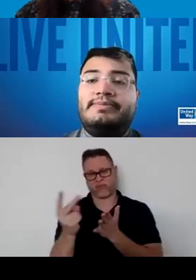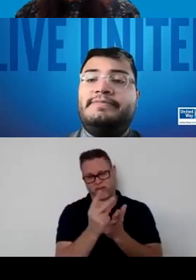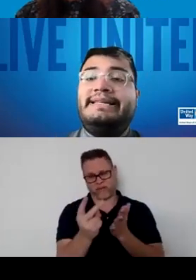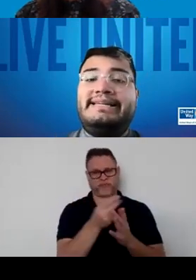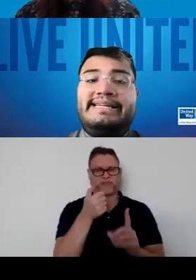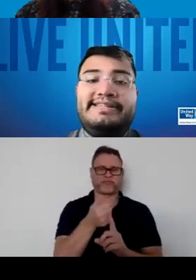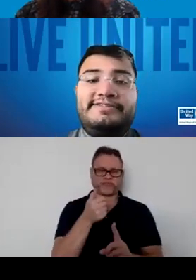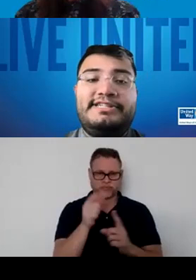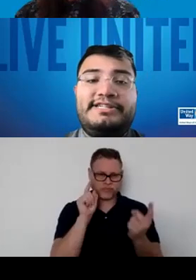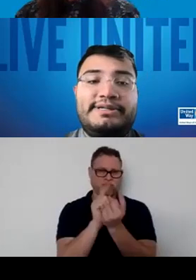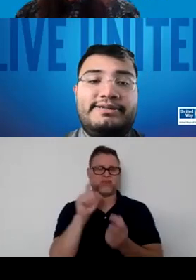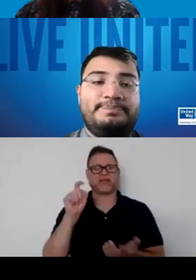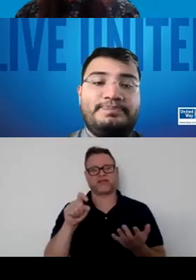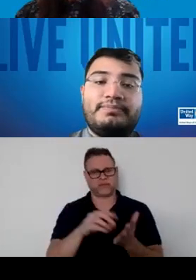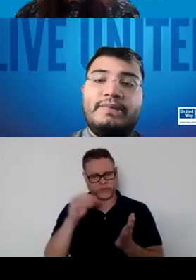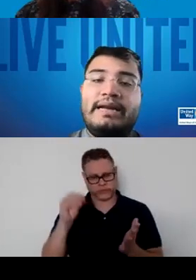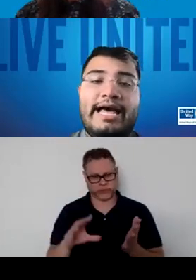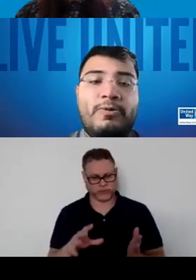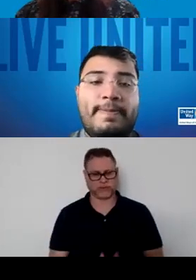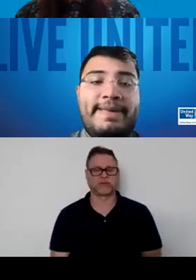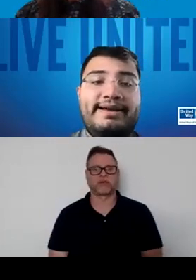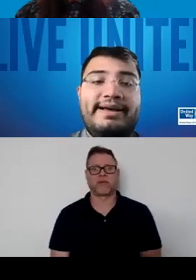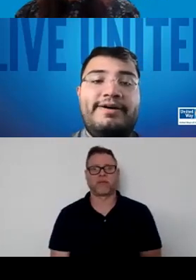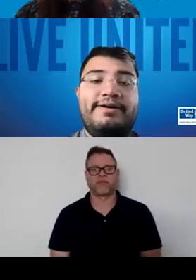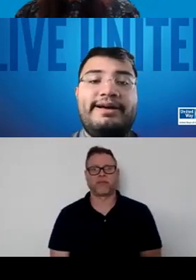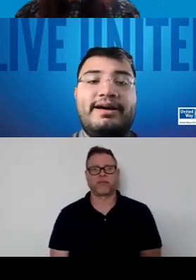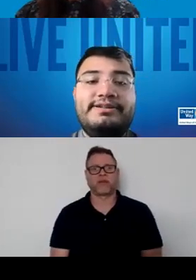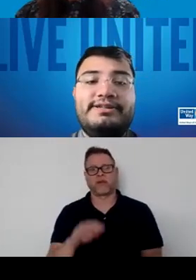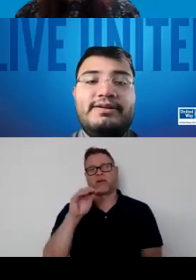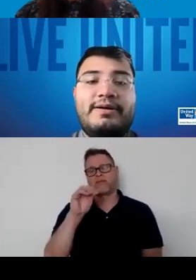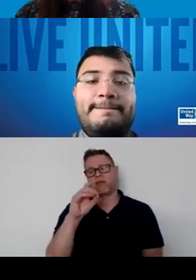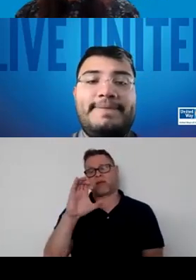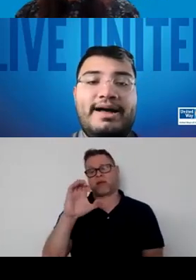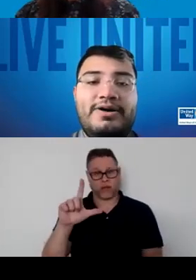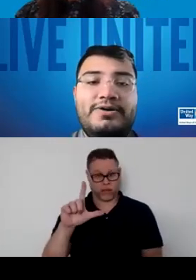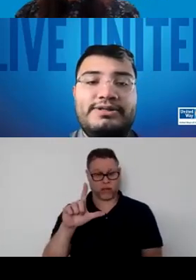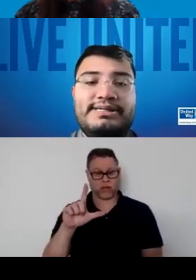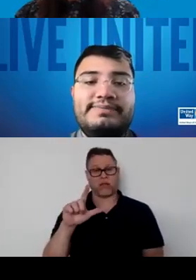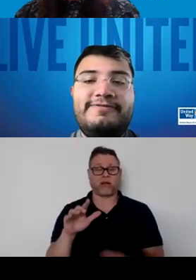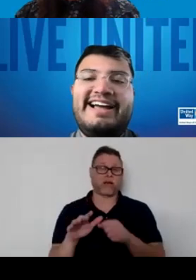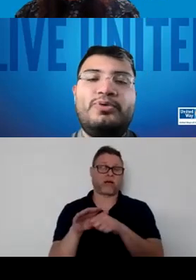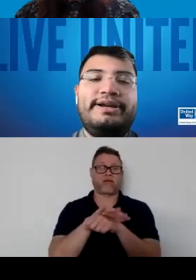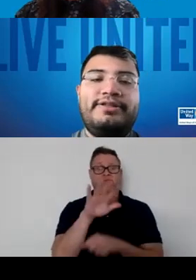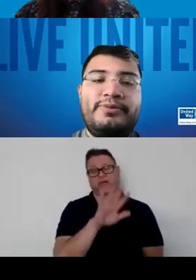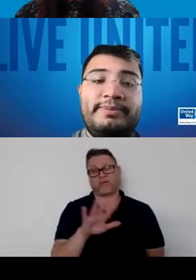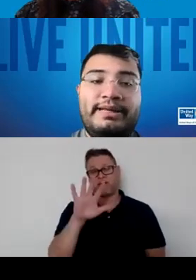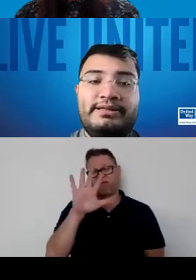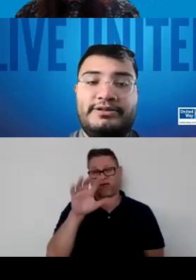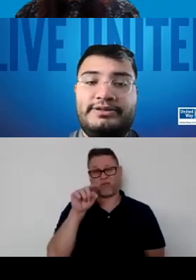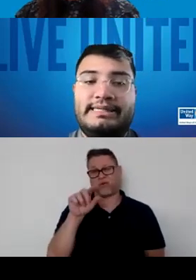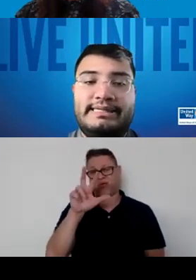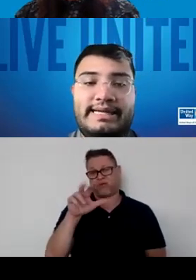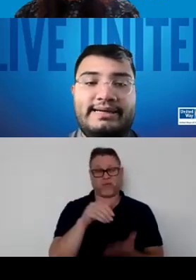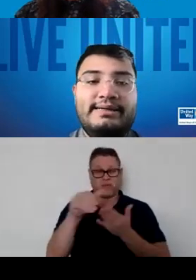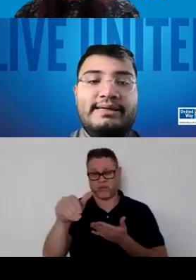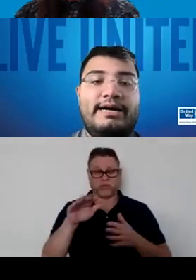in terms of meeting the needs of students. Now, Medi-Cal covers about 5.3 million